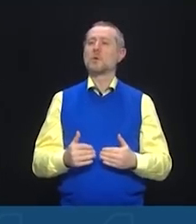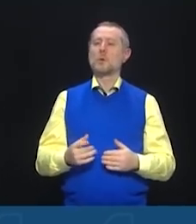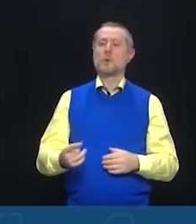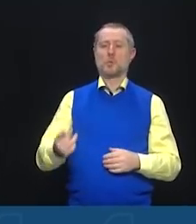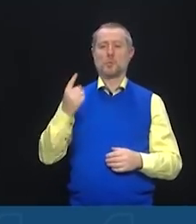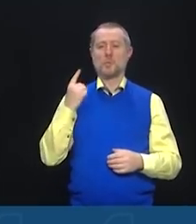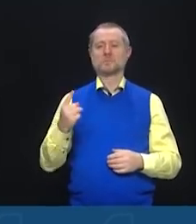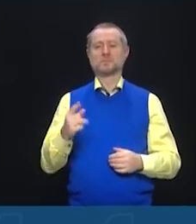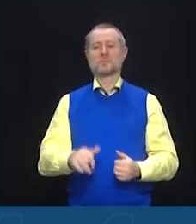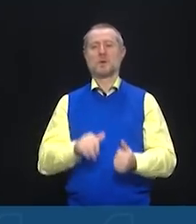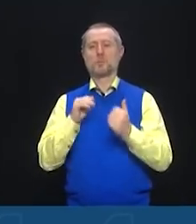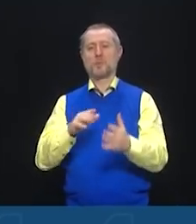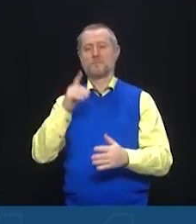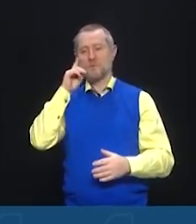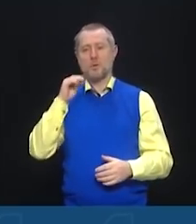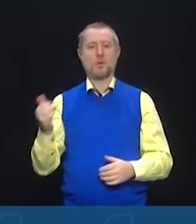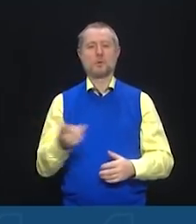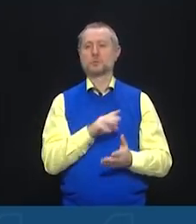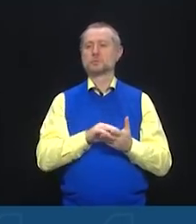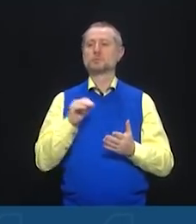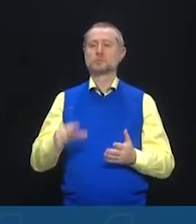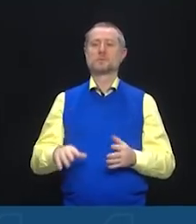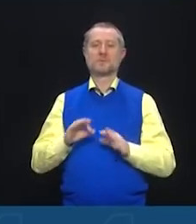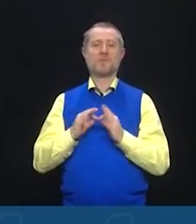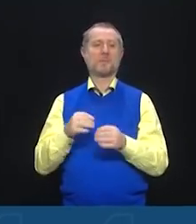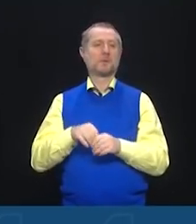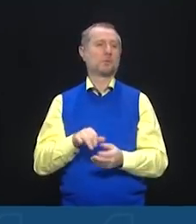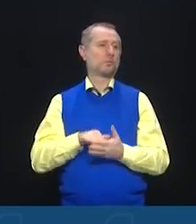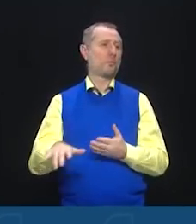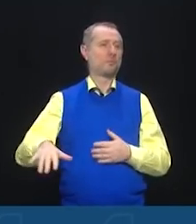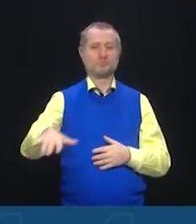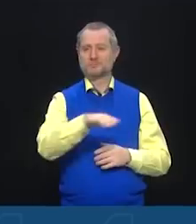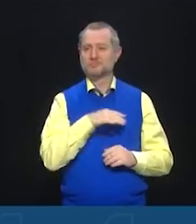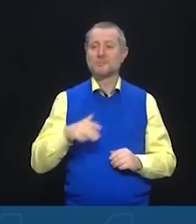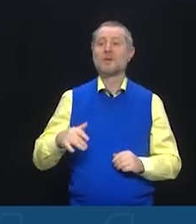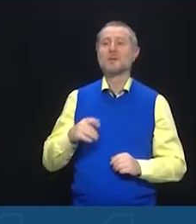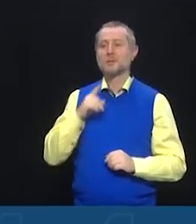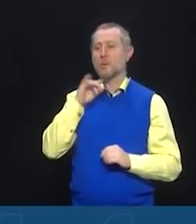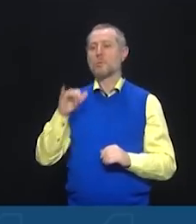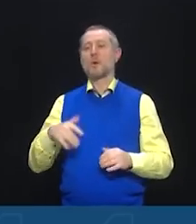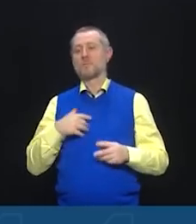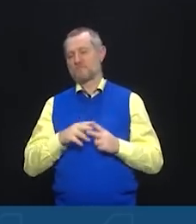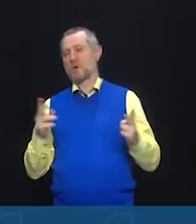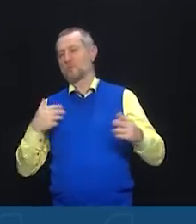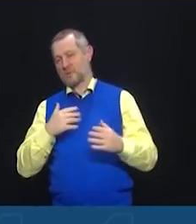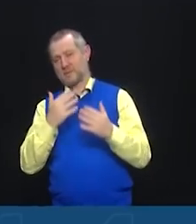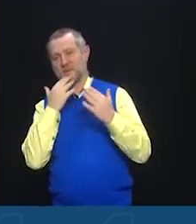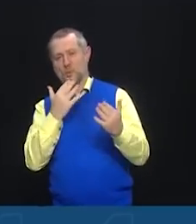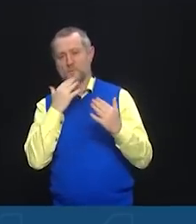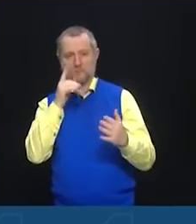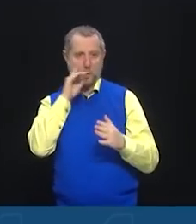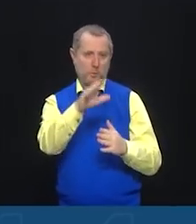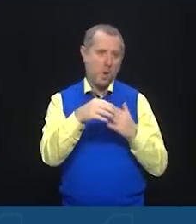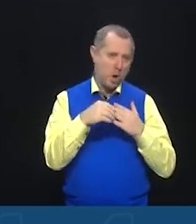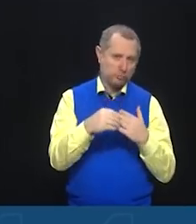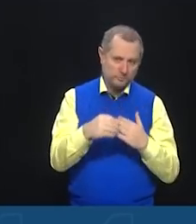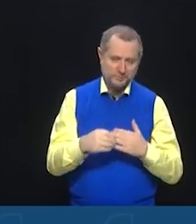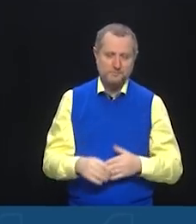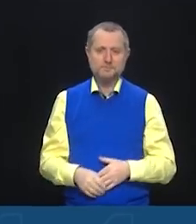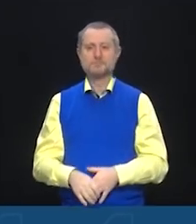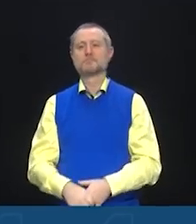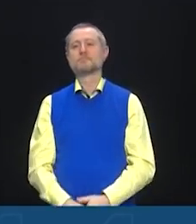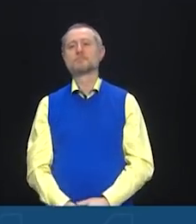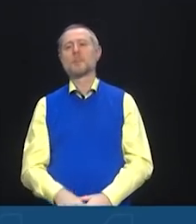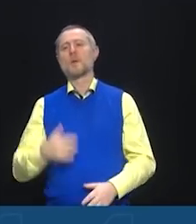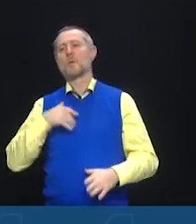of students and families in this state. And for that, we are so grateful for your leadership. And we will continue